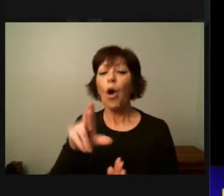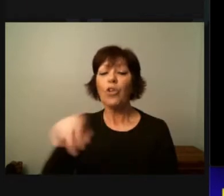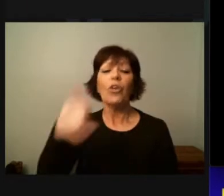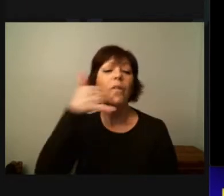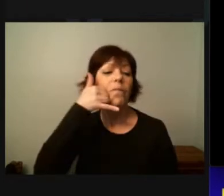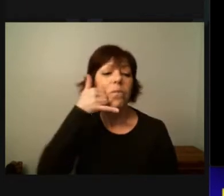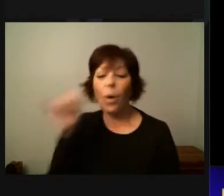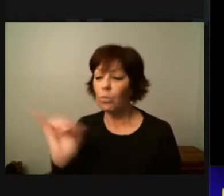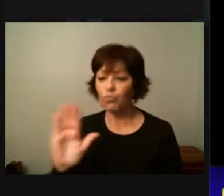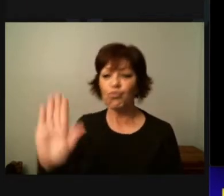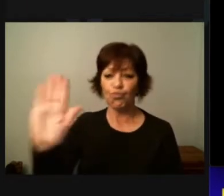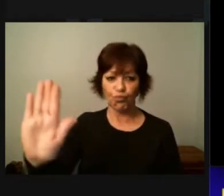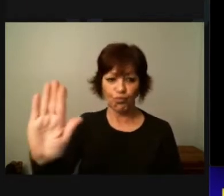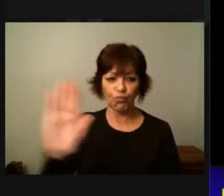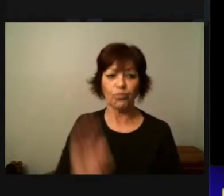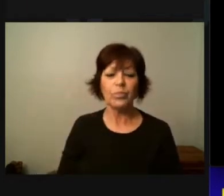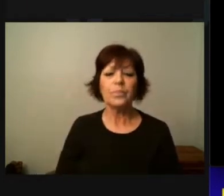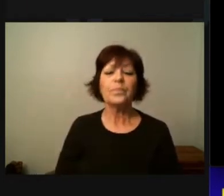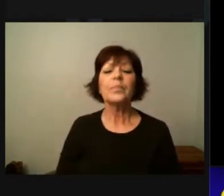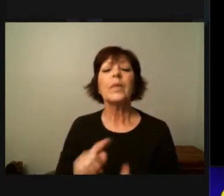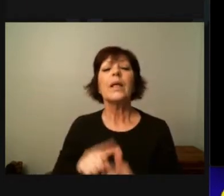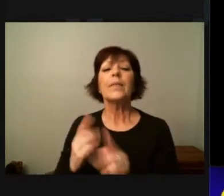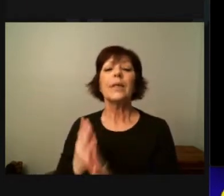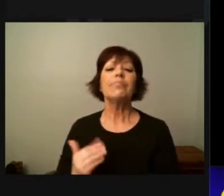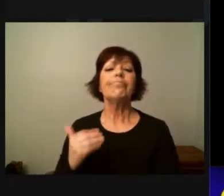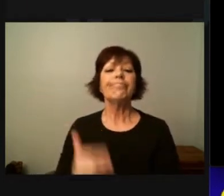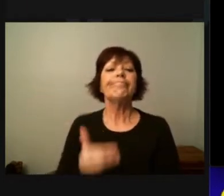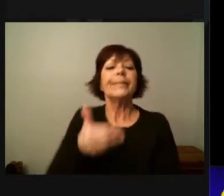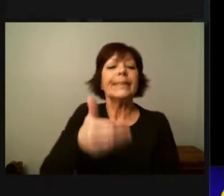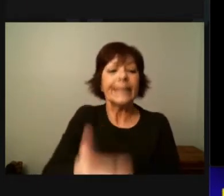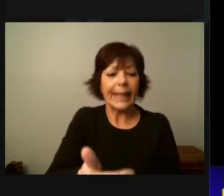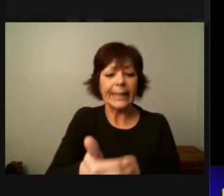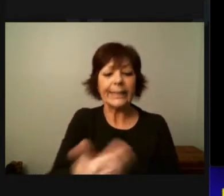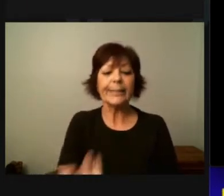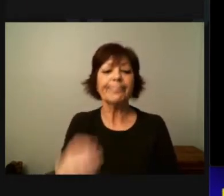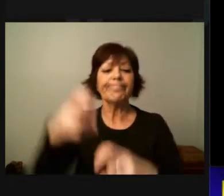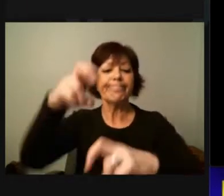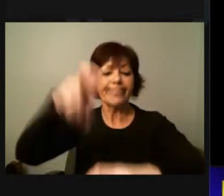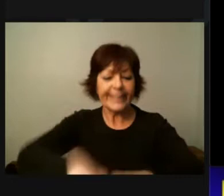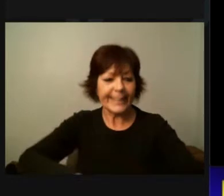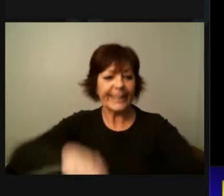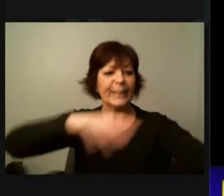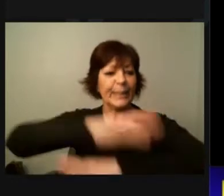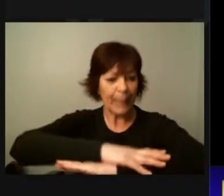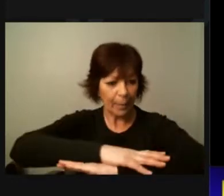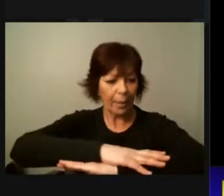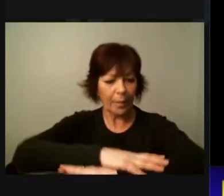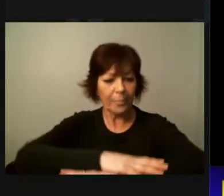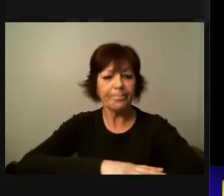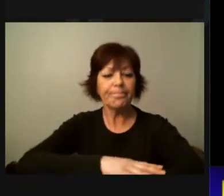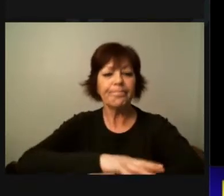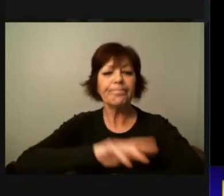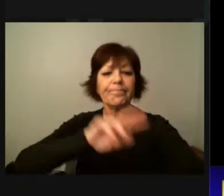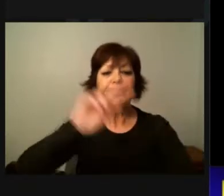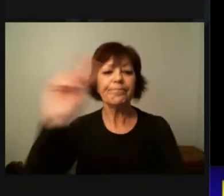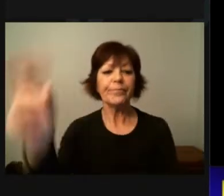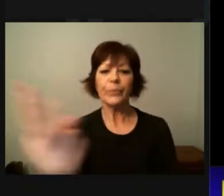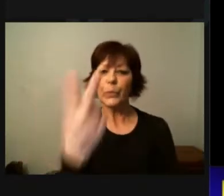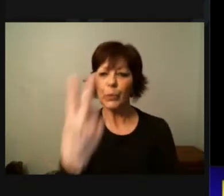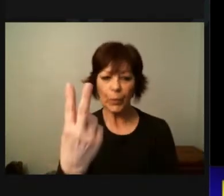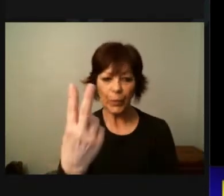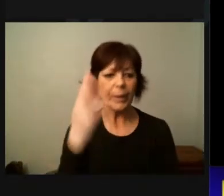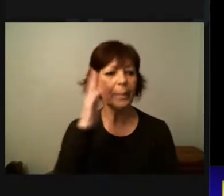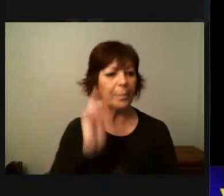phone. So then you will move through the line and you will go sit down at a table, and 2 people will greet you at that